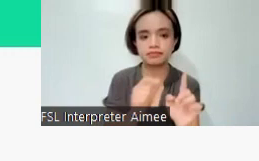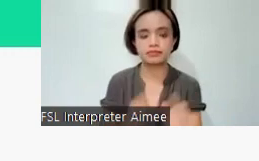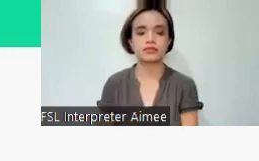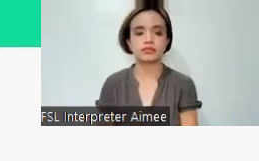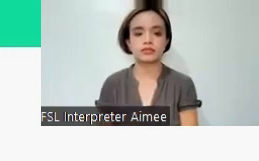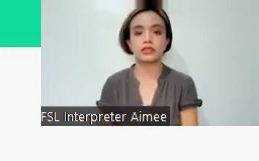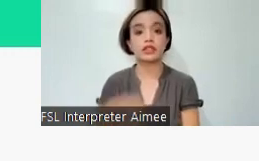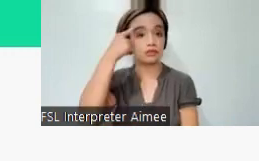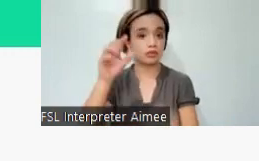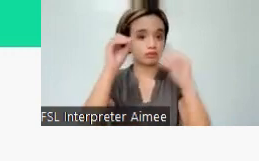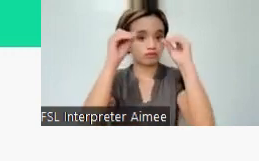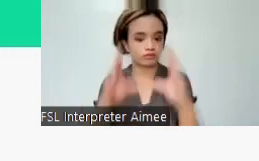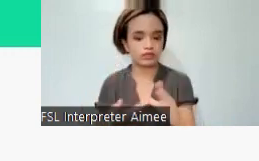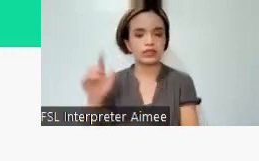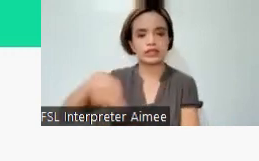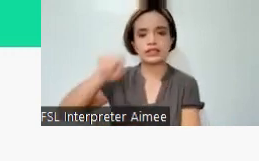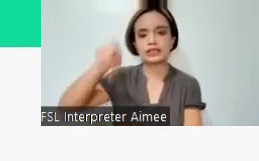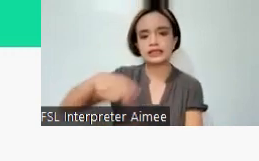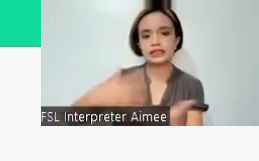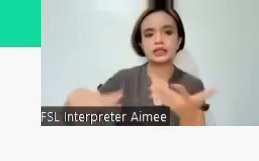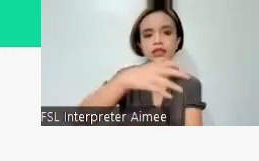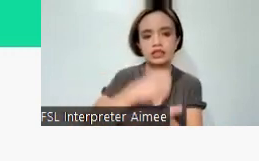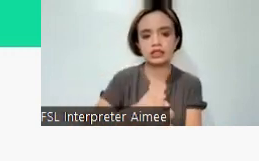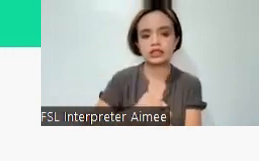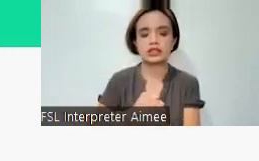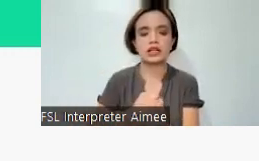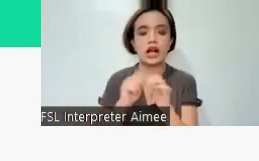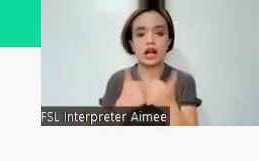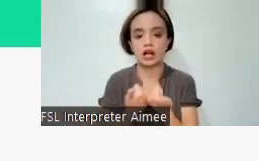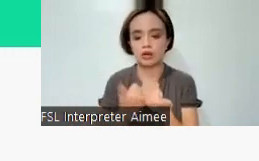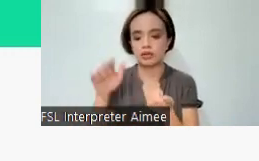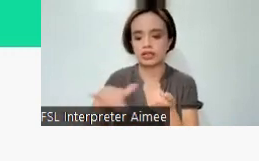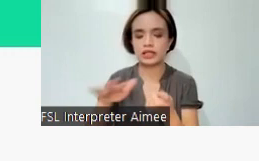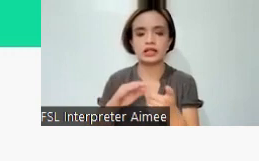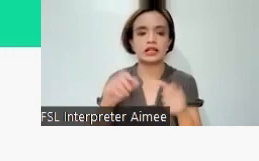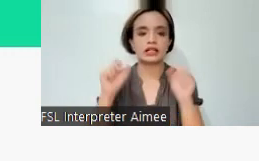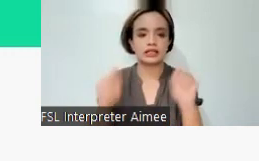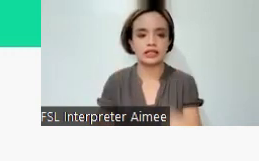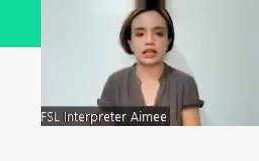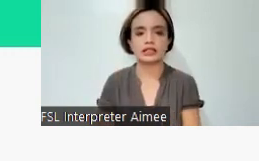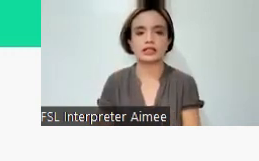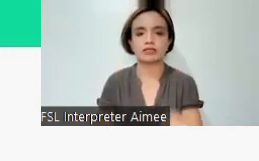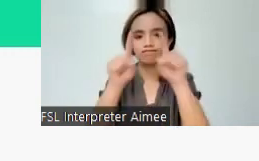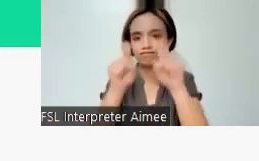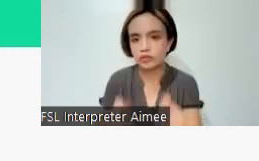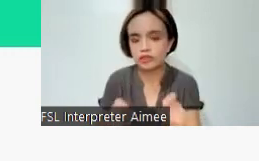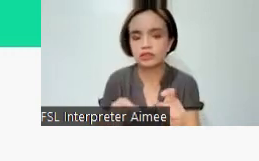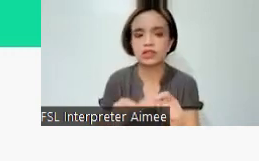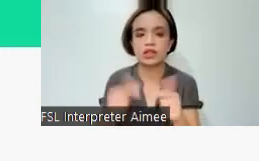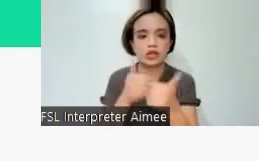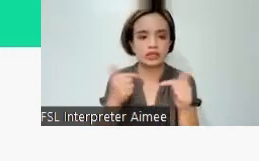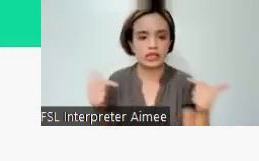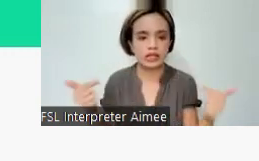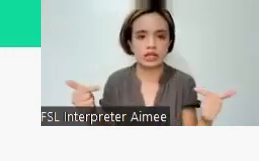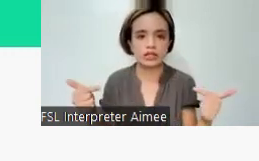For teachers, they need to collect baseline data in order for them to be able to examine the